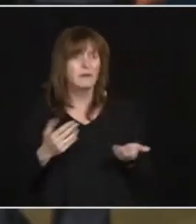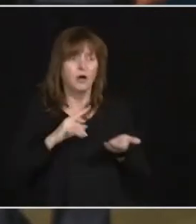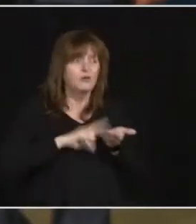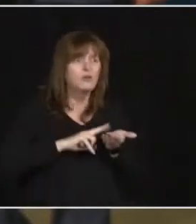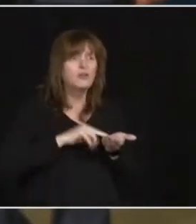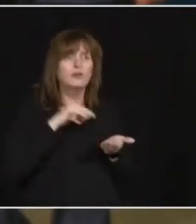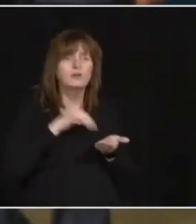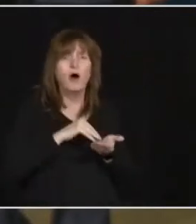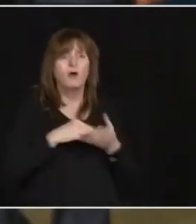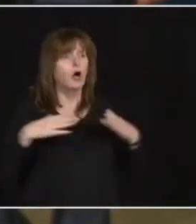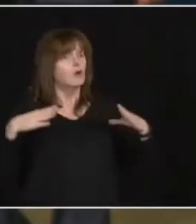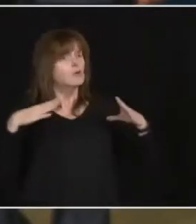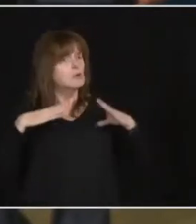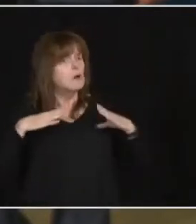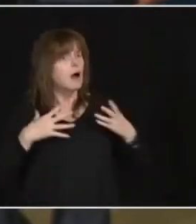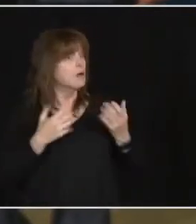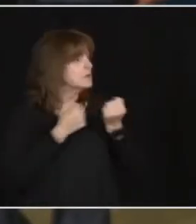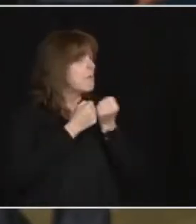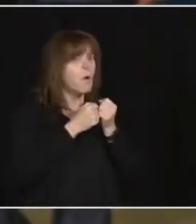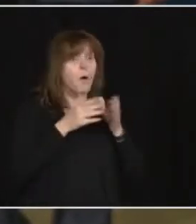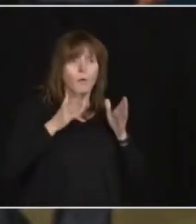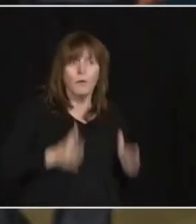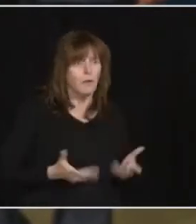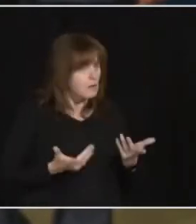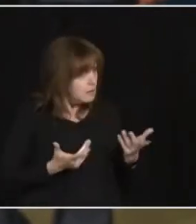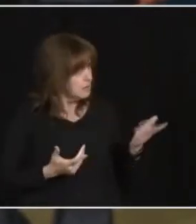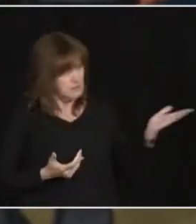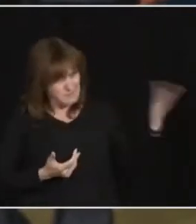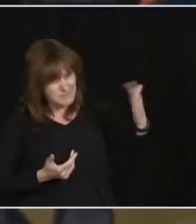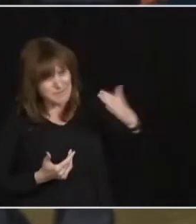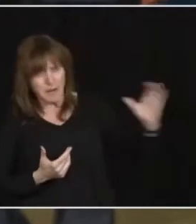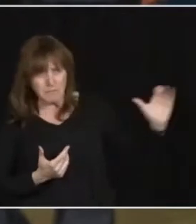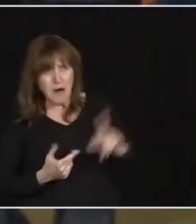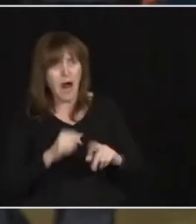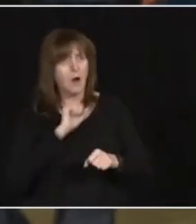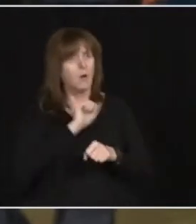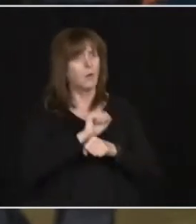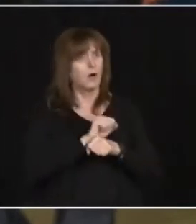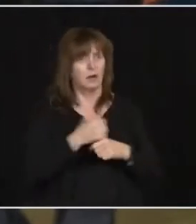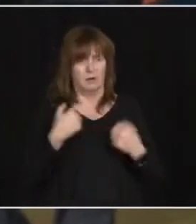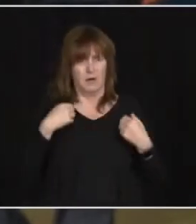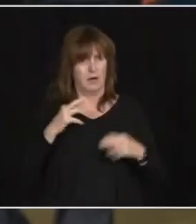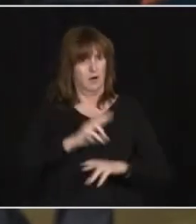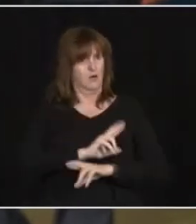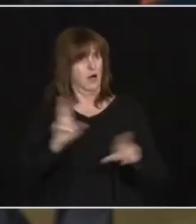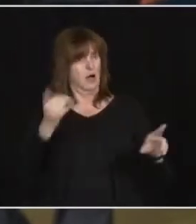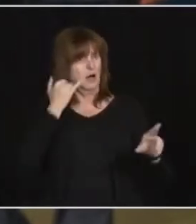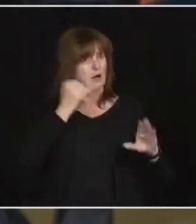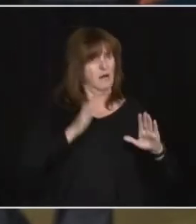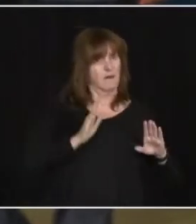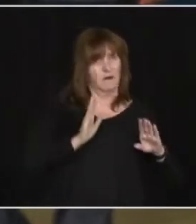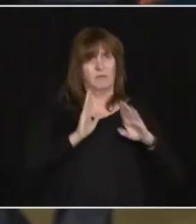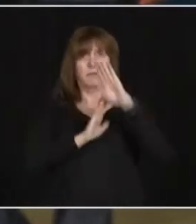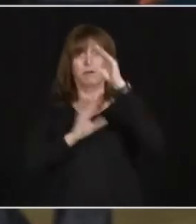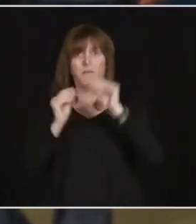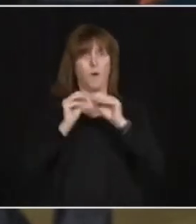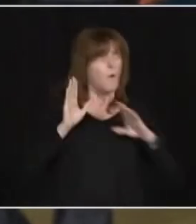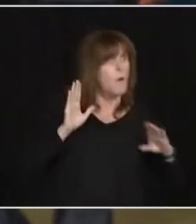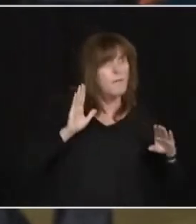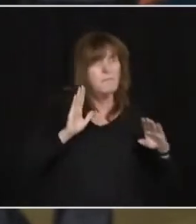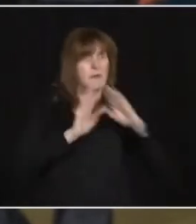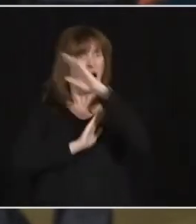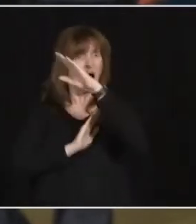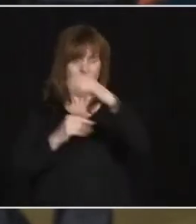All told, we are prepared to respond to a surge in cases should it occur. We are ready to protect